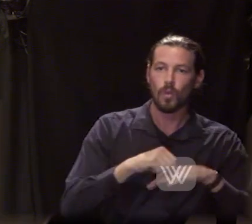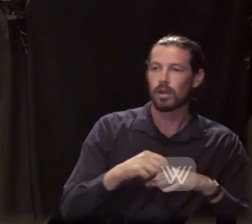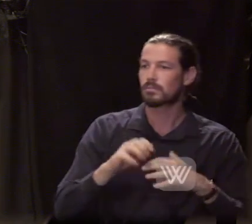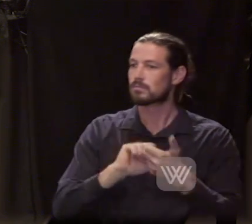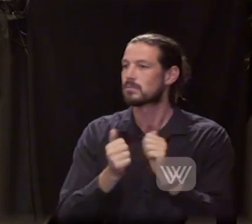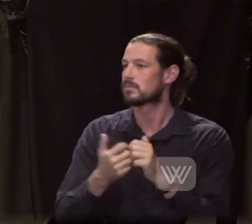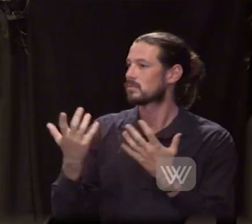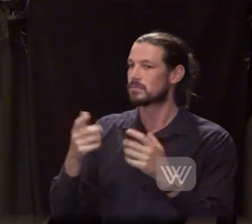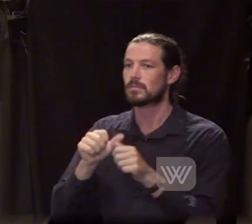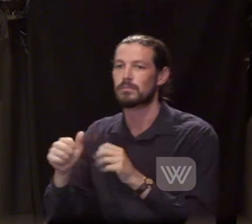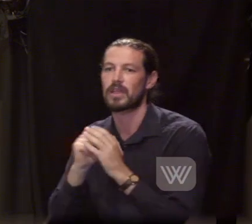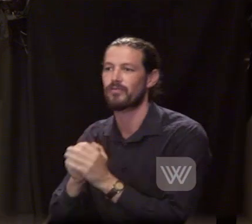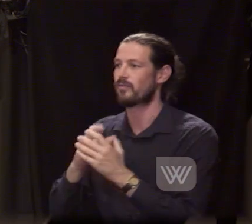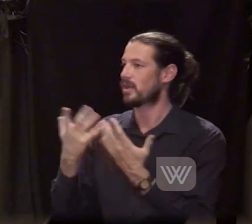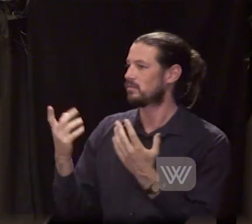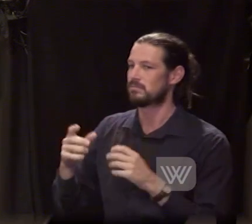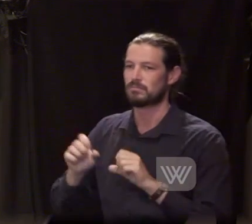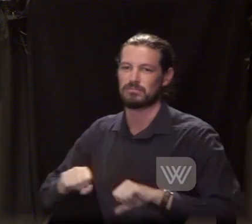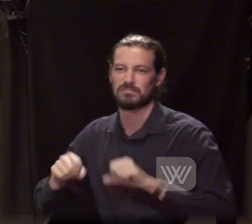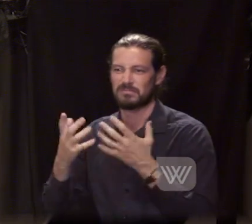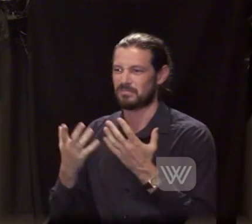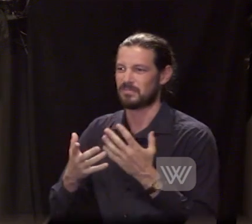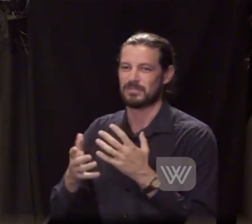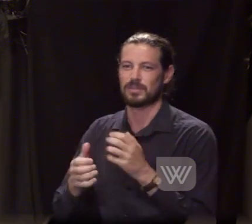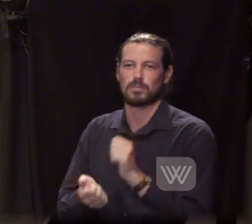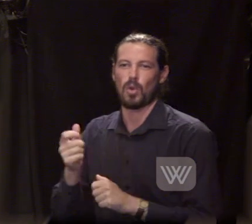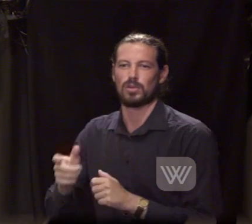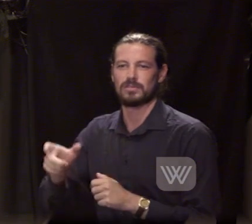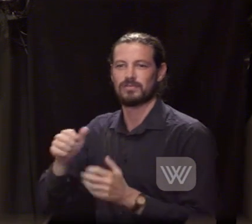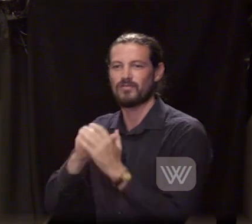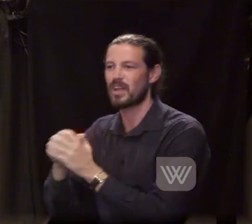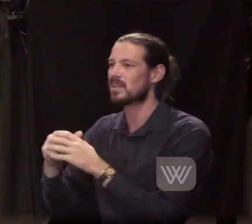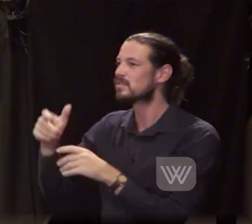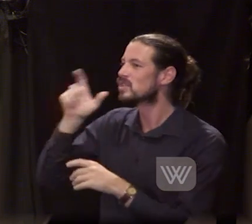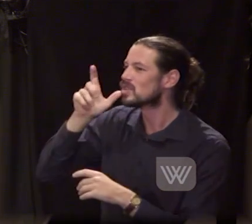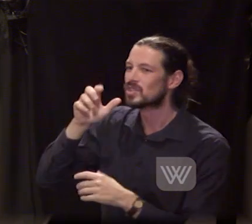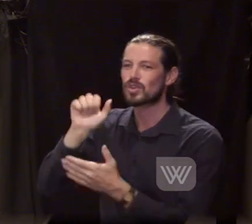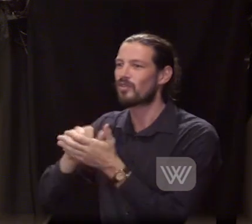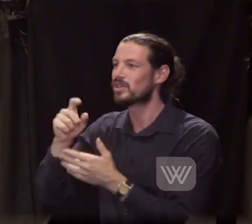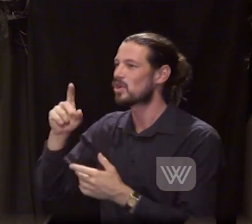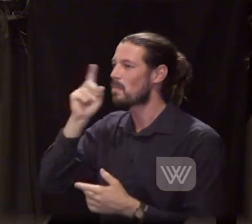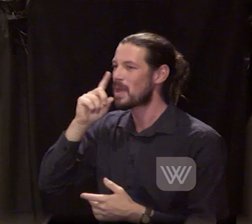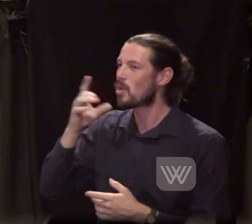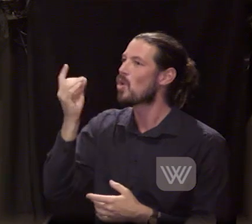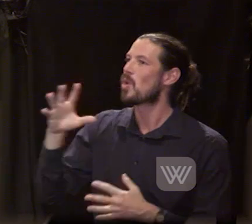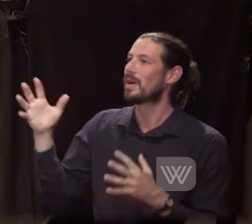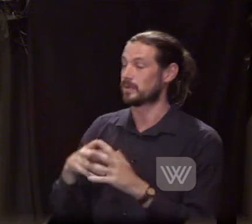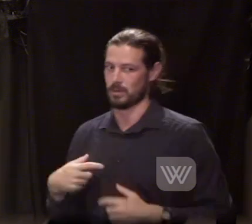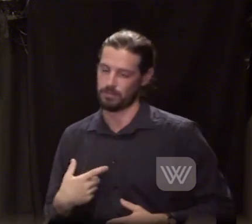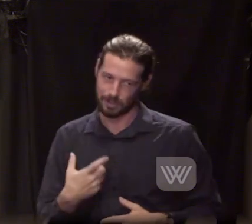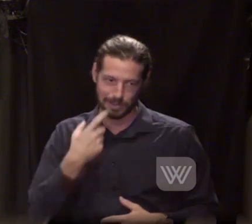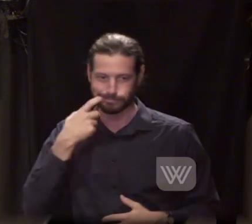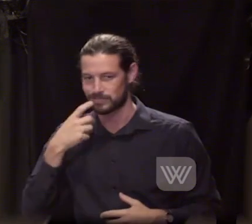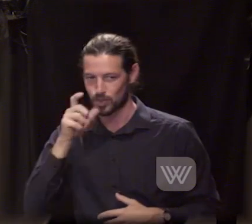exercise partner, the random person you see at the coffee shop once a week, and, 3 times a day. Okay, 3 times a day, yeah. For coffee addicts, it's a bit